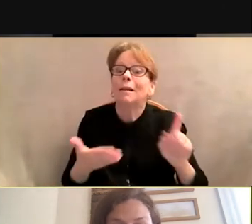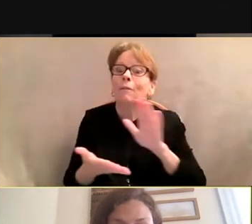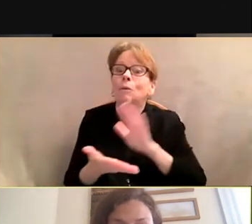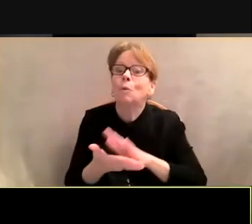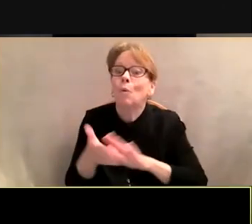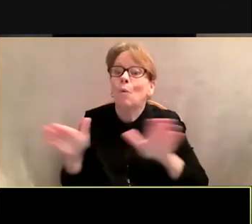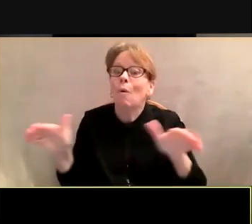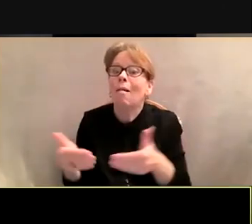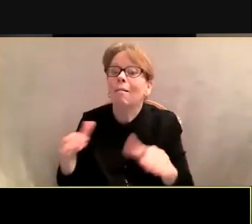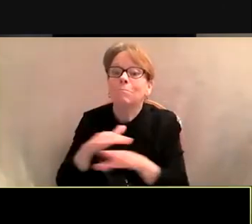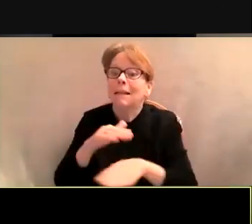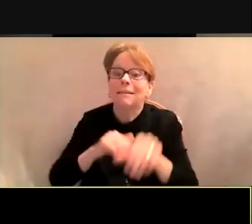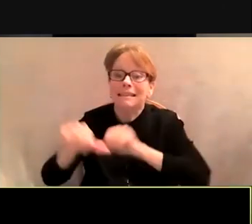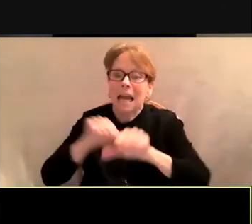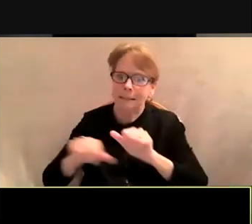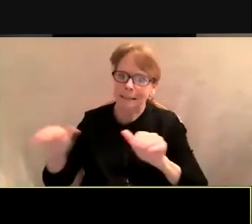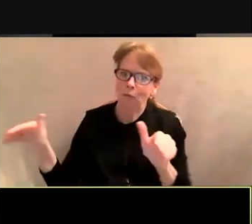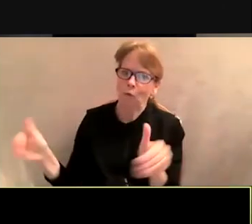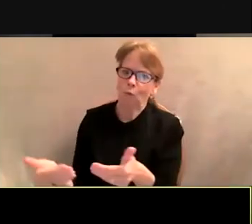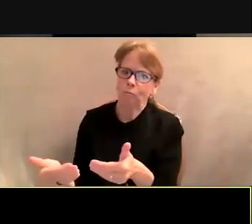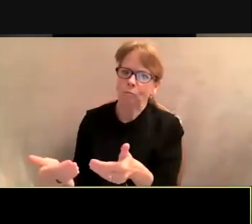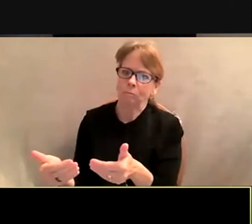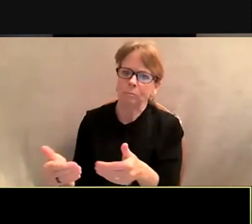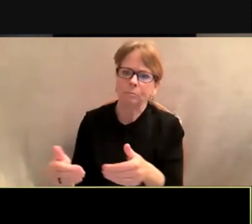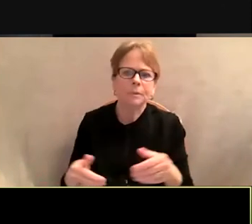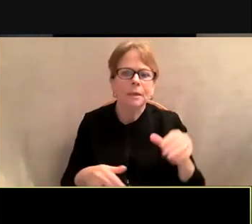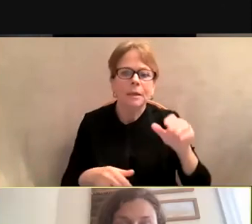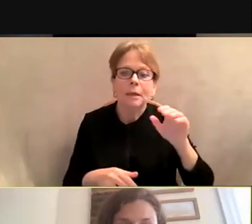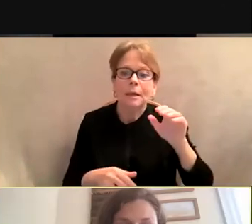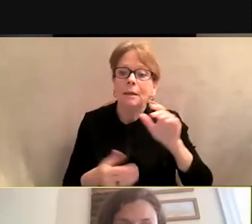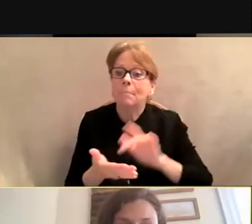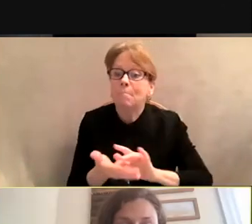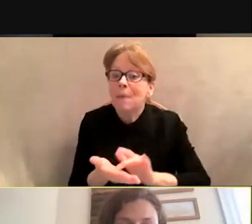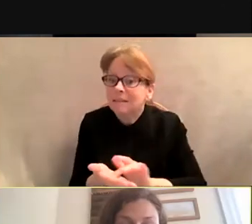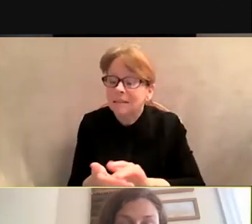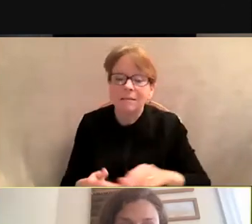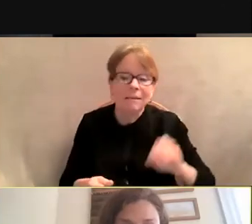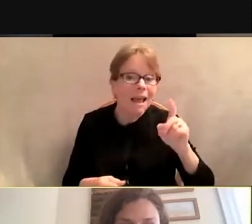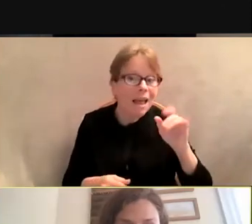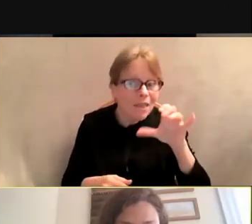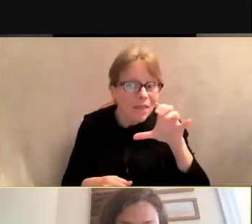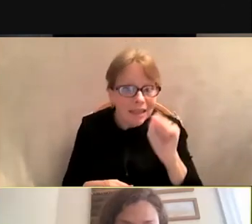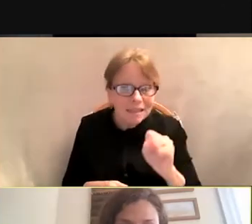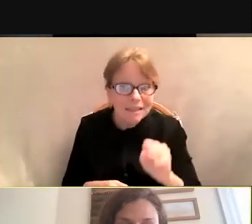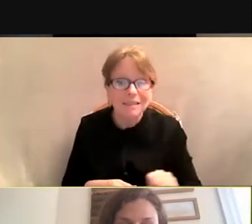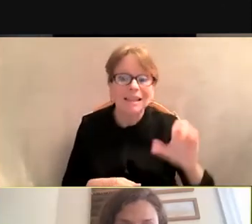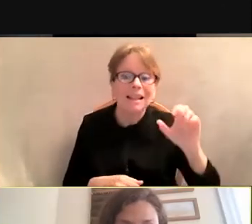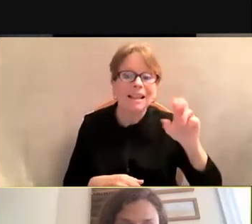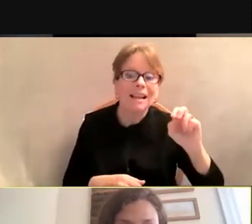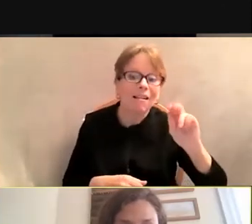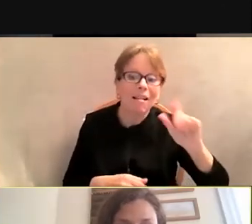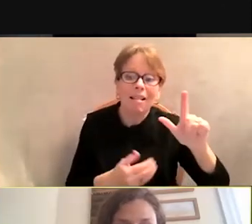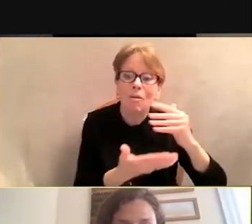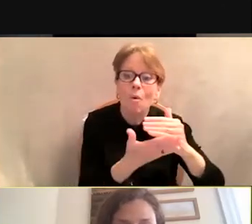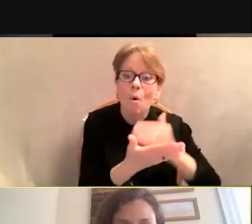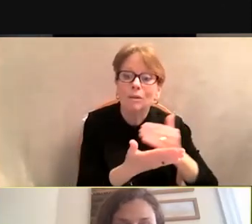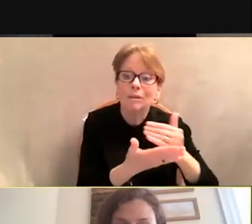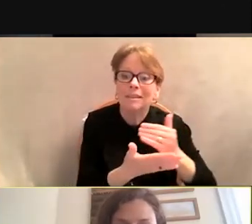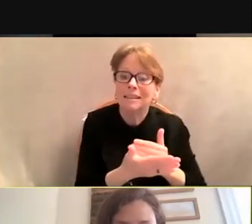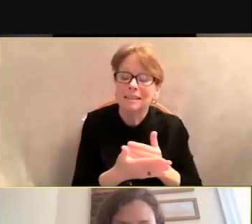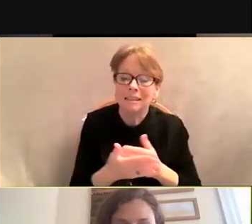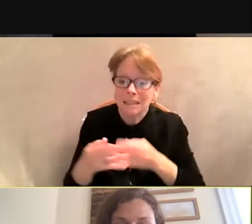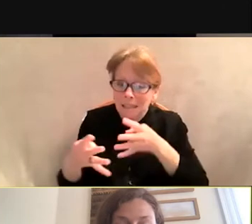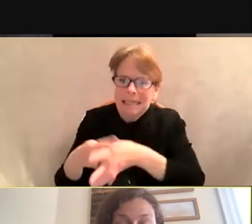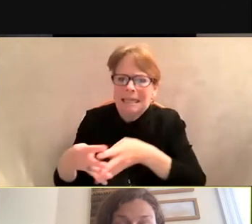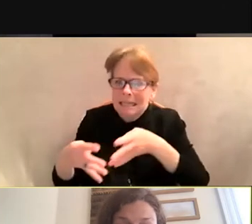science courses, in our social medicine and ethics courses, and in our early clinical skills training for first years before they begin to